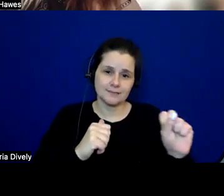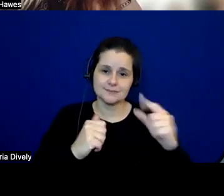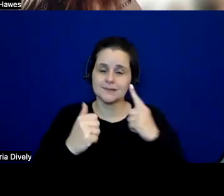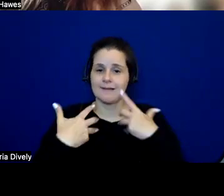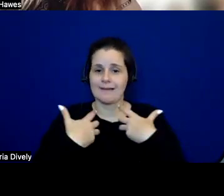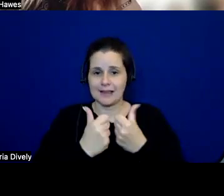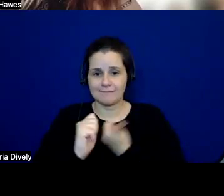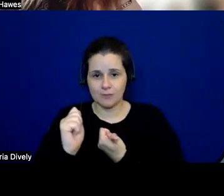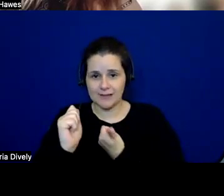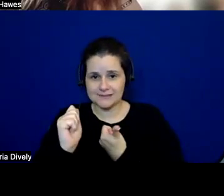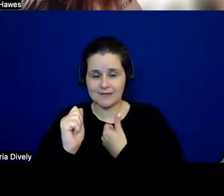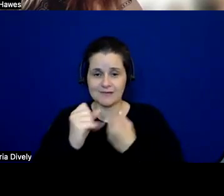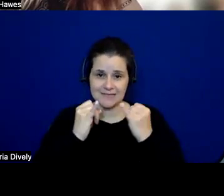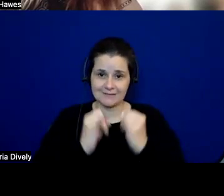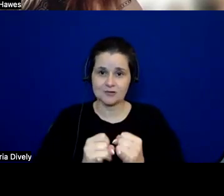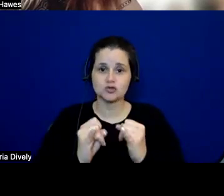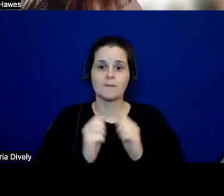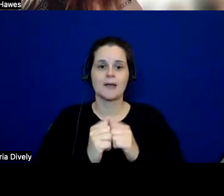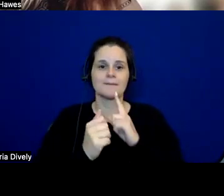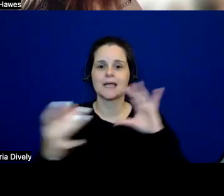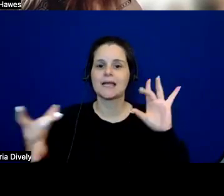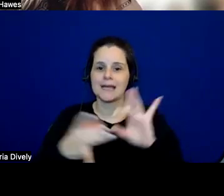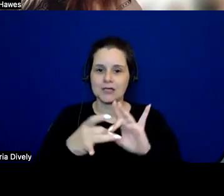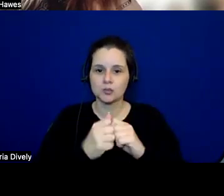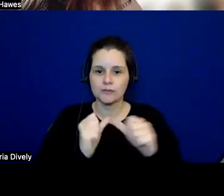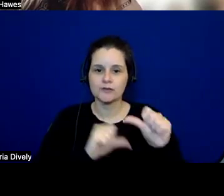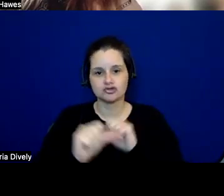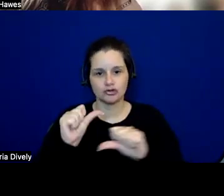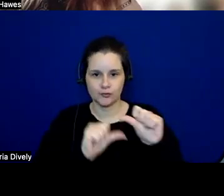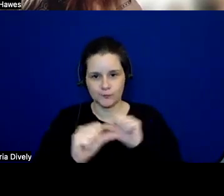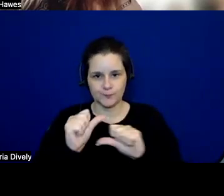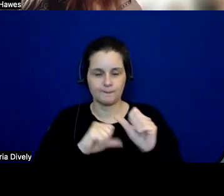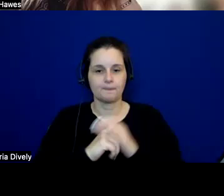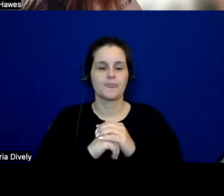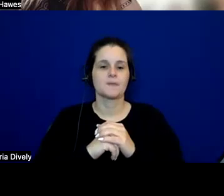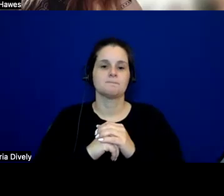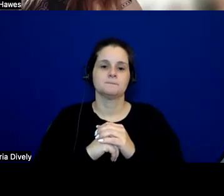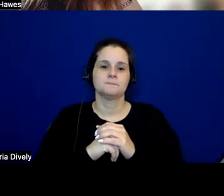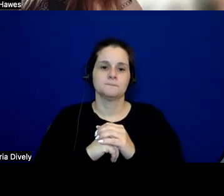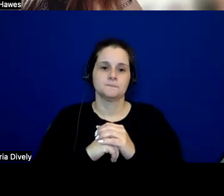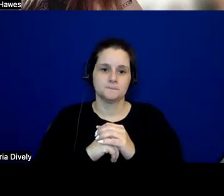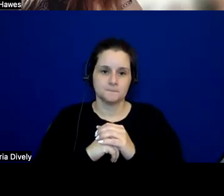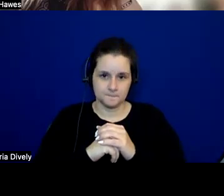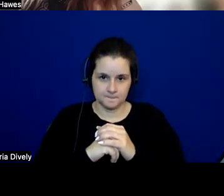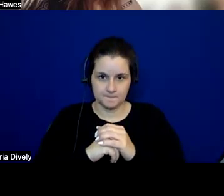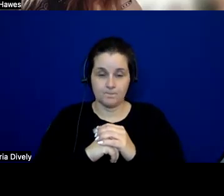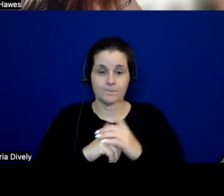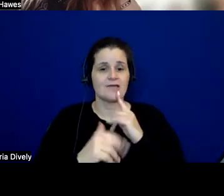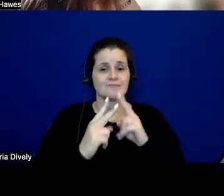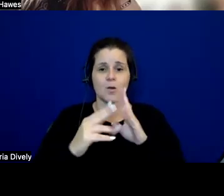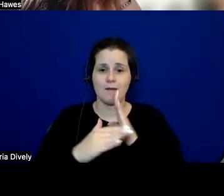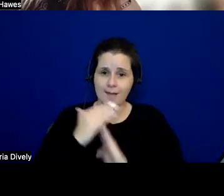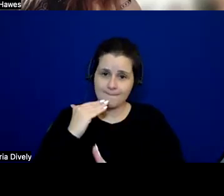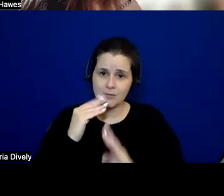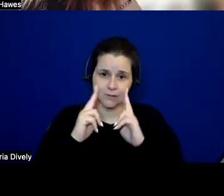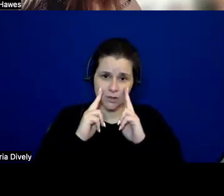for myself and as an individual by being in connection with each other. I am just humbled and